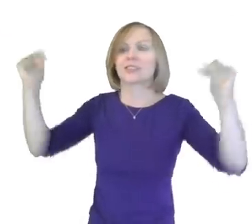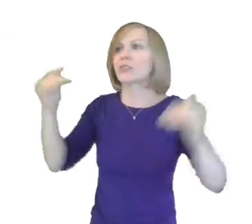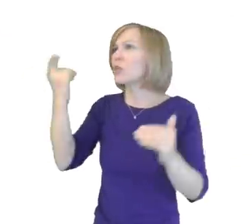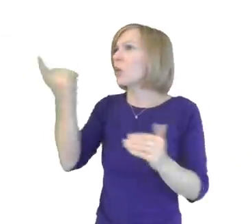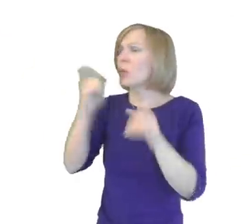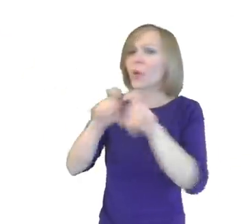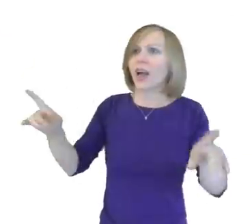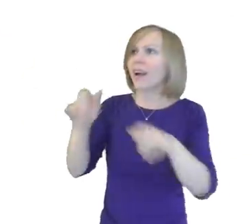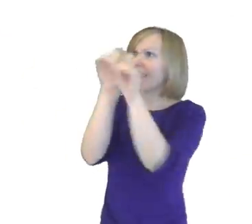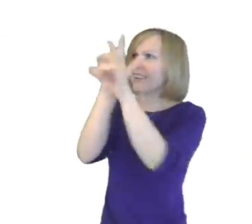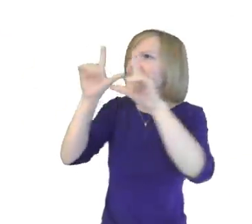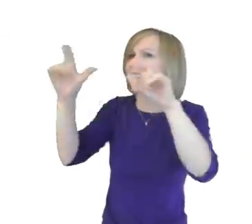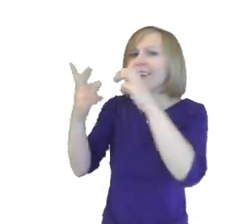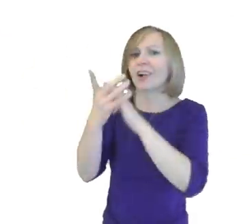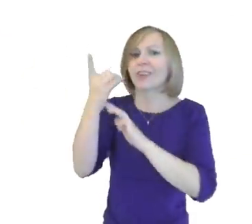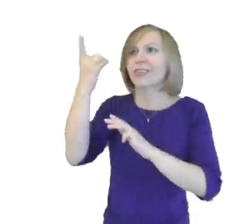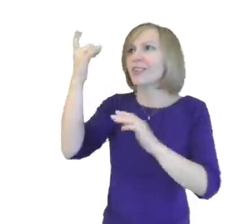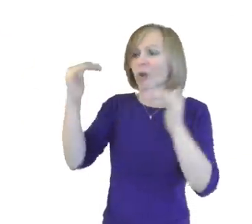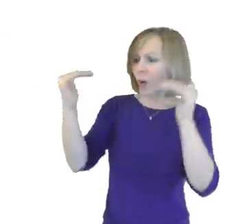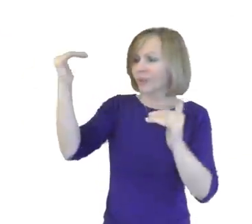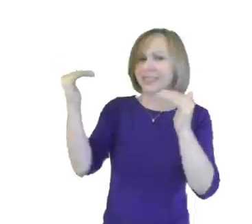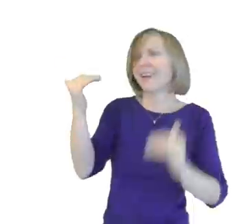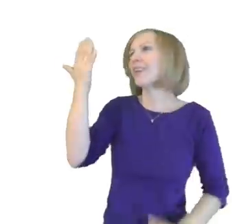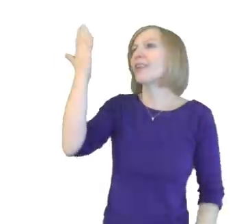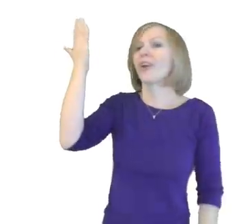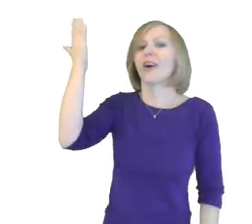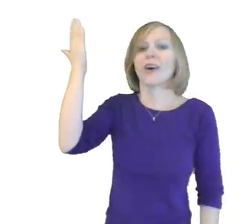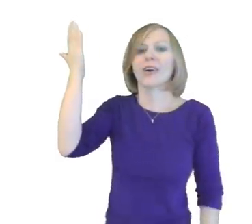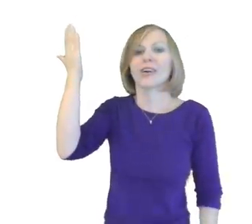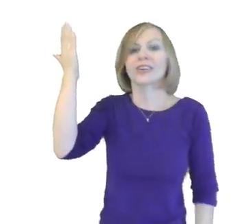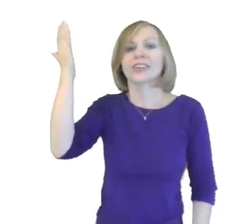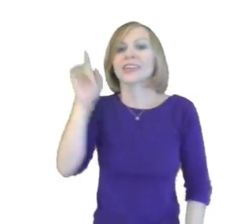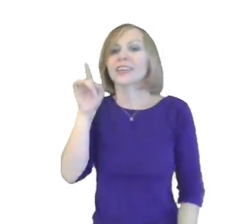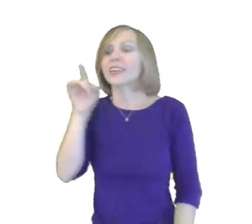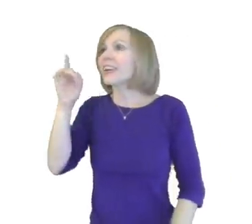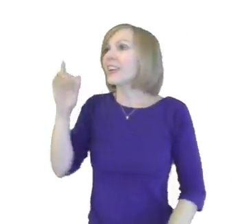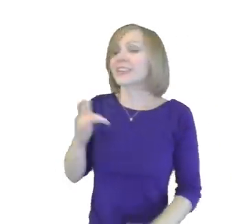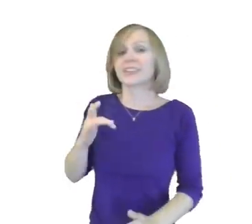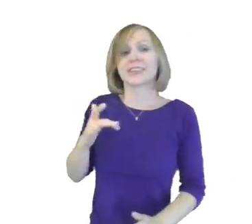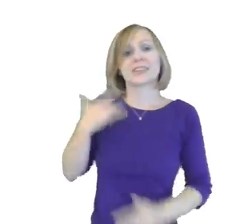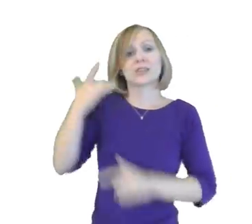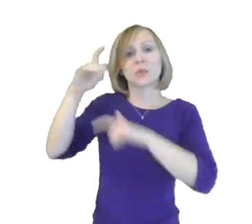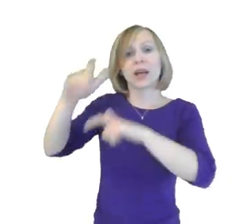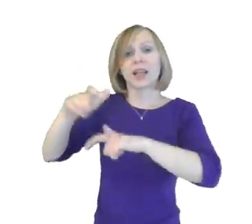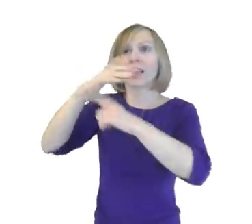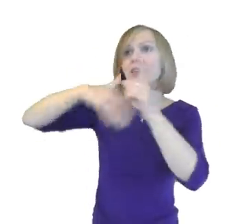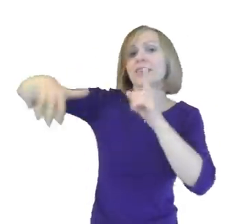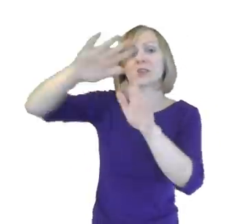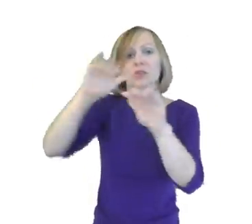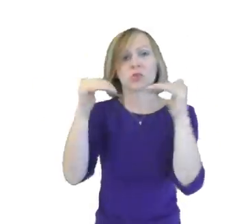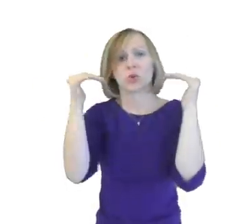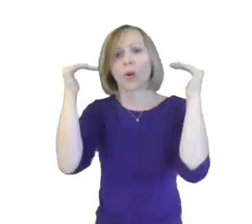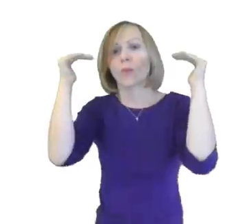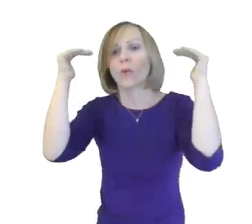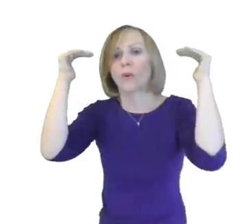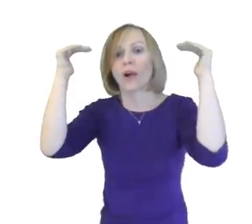Who is like unto the Lord our God, that hath his